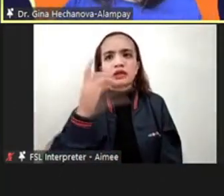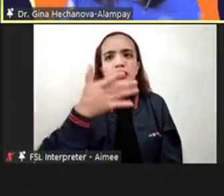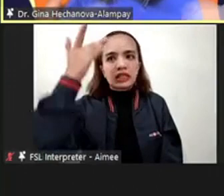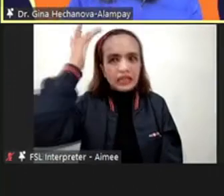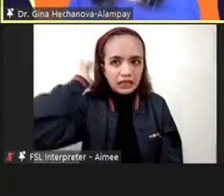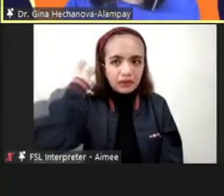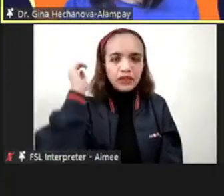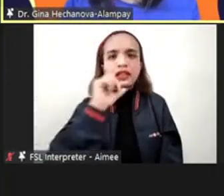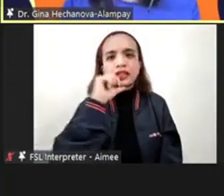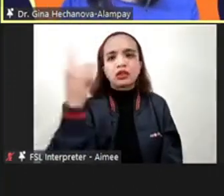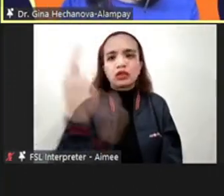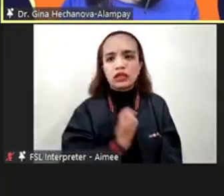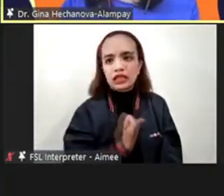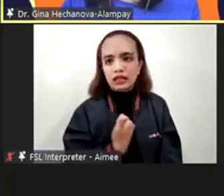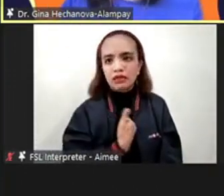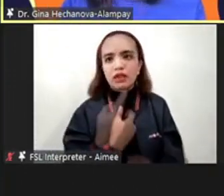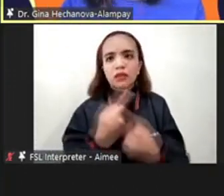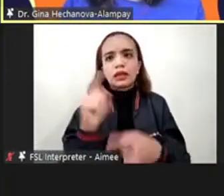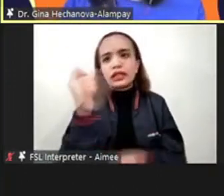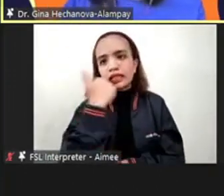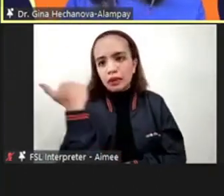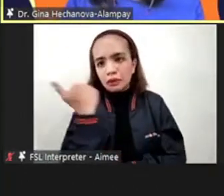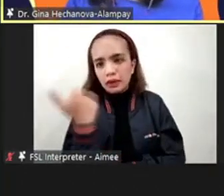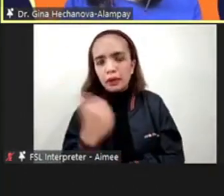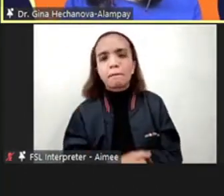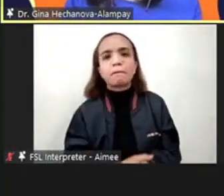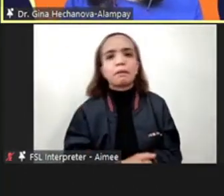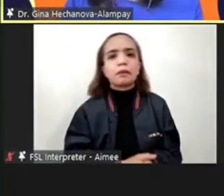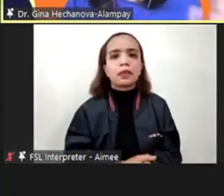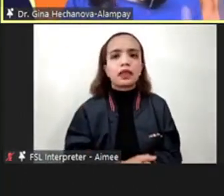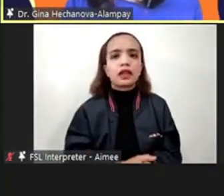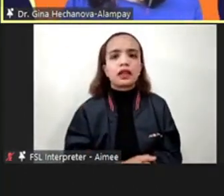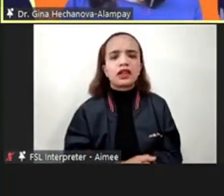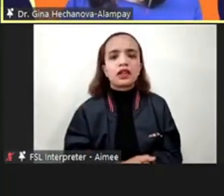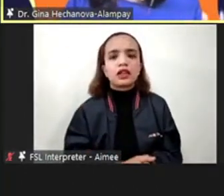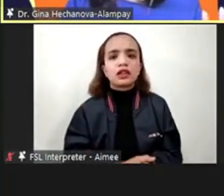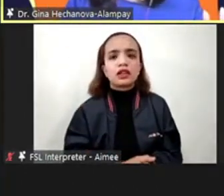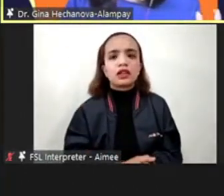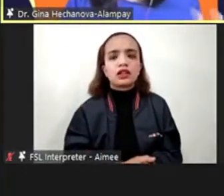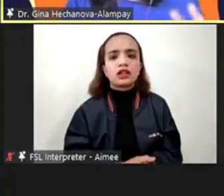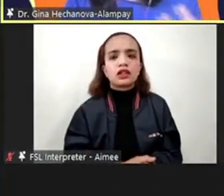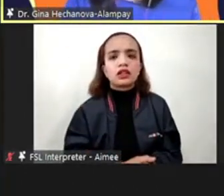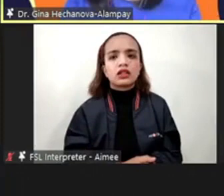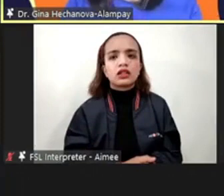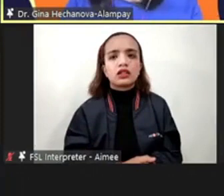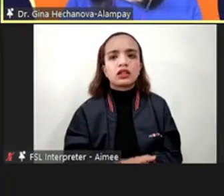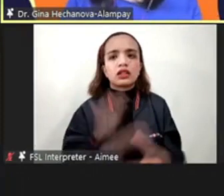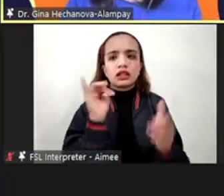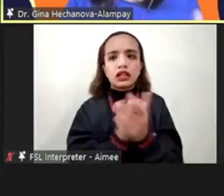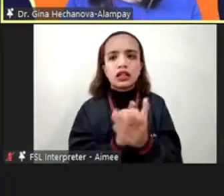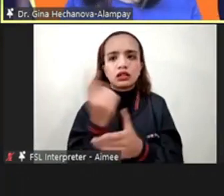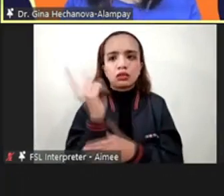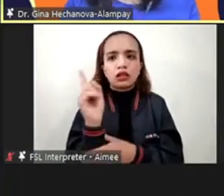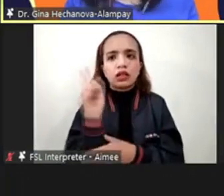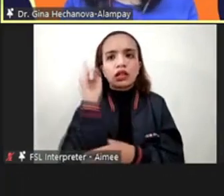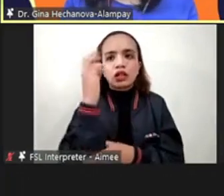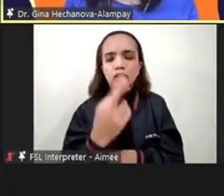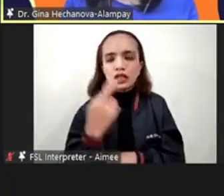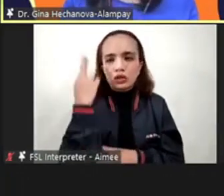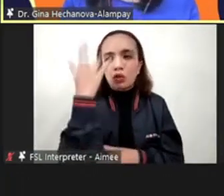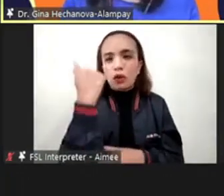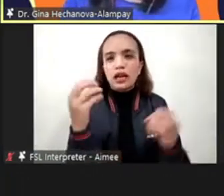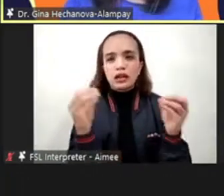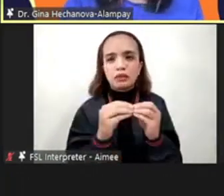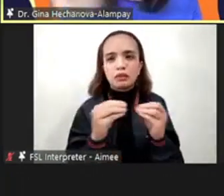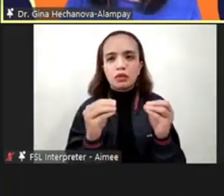to ourselves, but others as well. And so that may make one reason why mas mataas yung